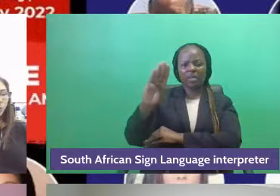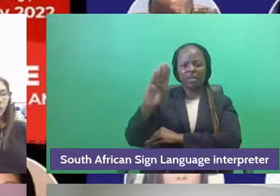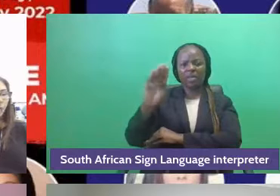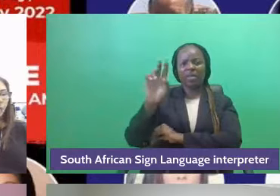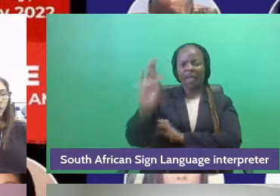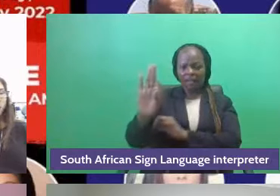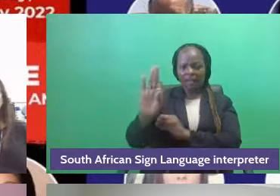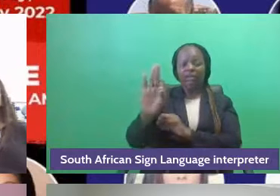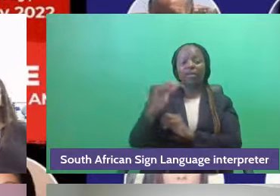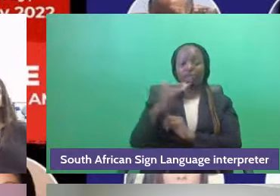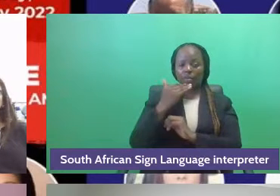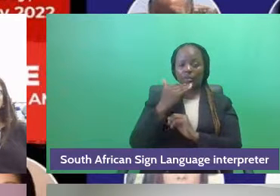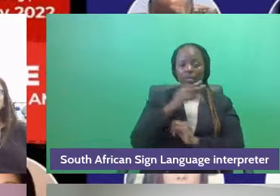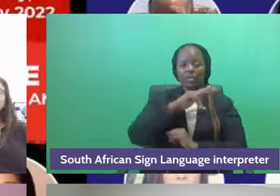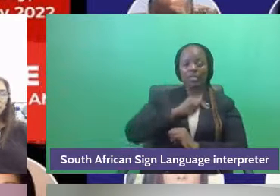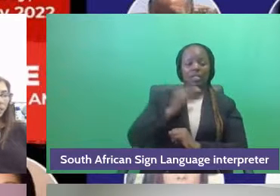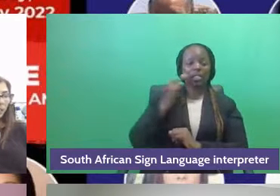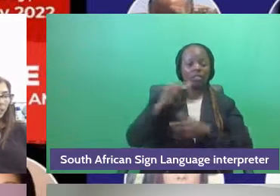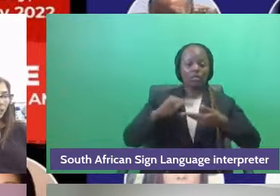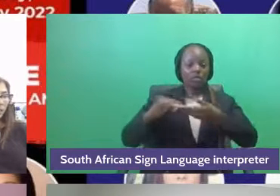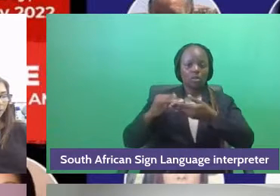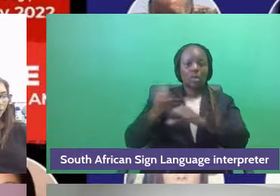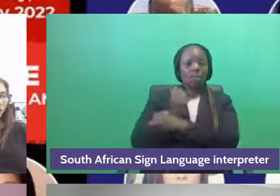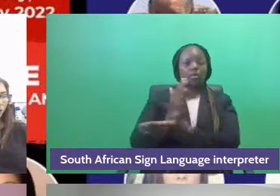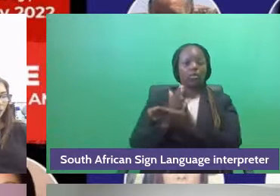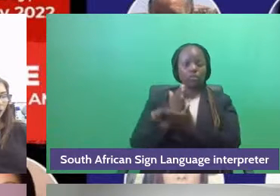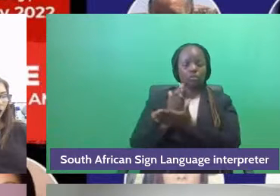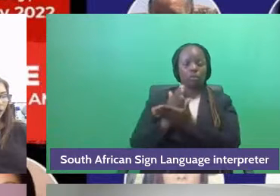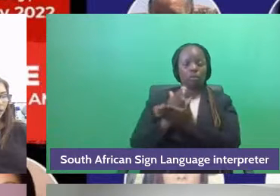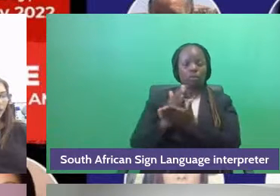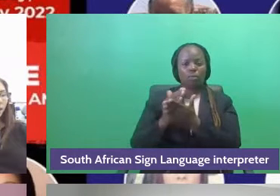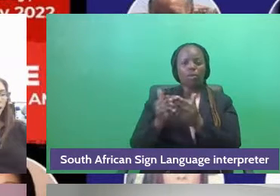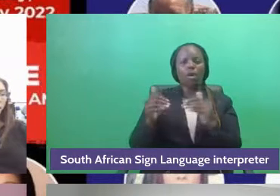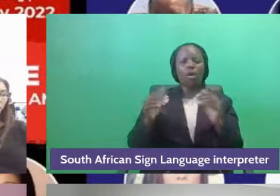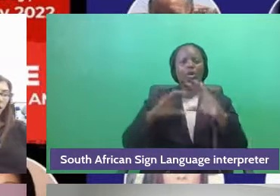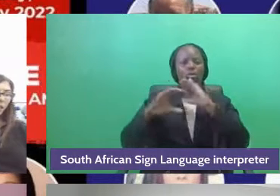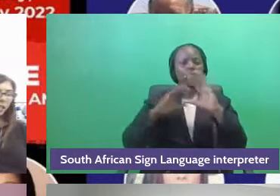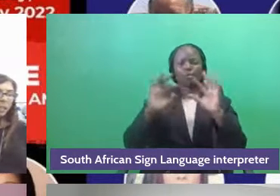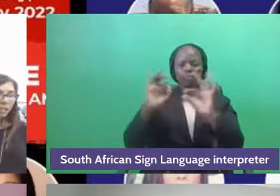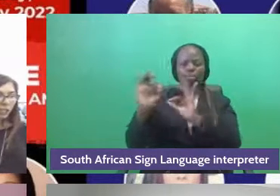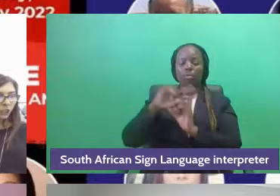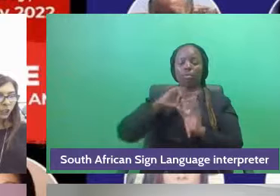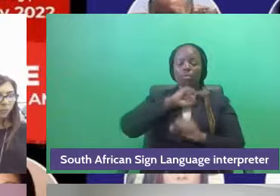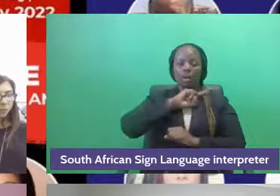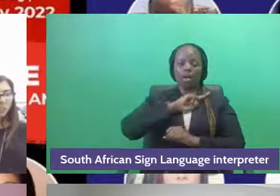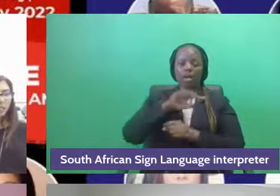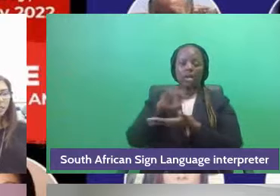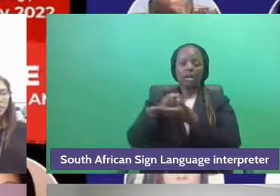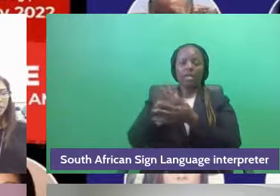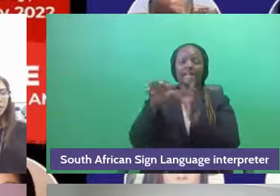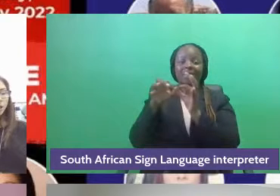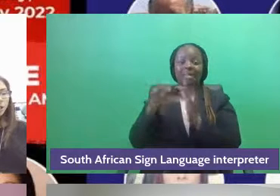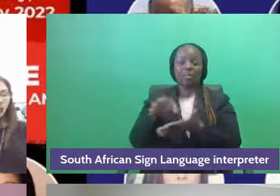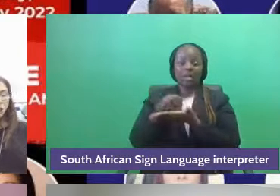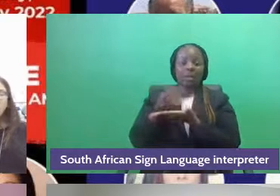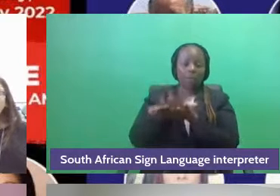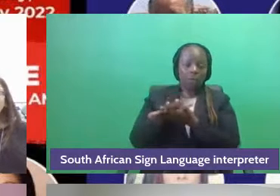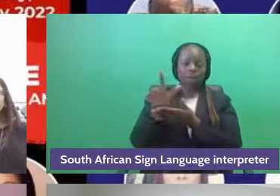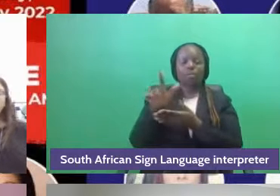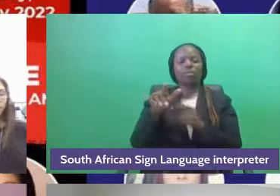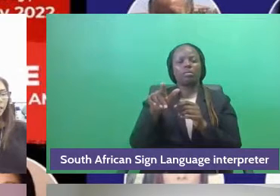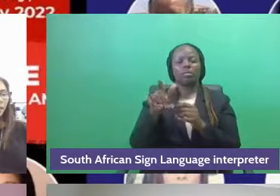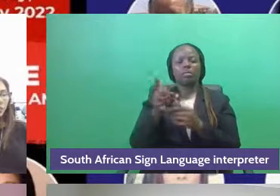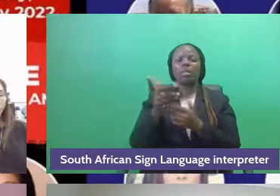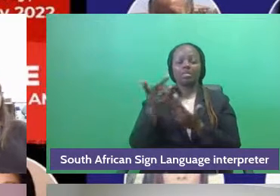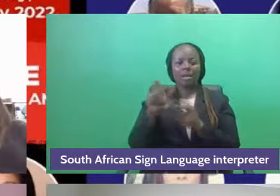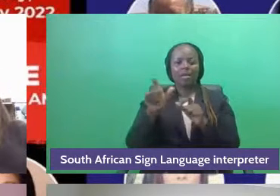ensures that communication is facilitated as interpreters are booked for the sessions. the trainees engage with the presenters, share